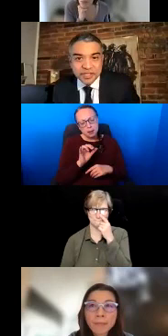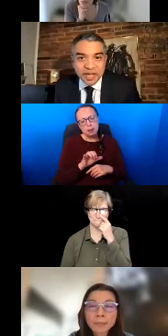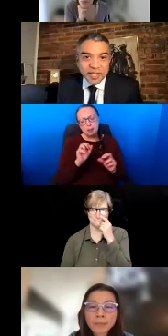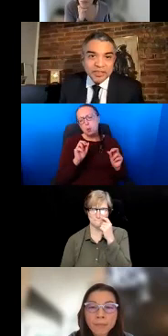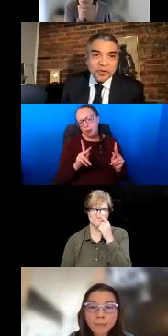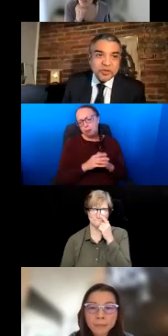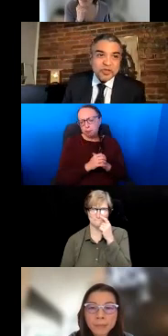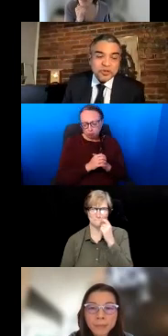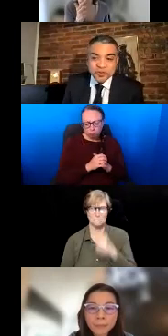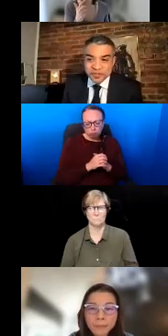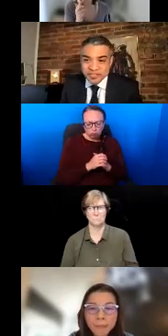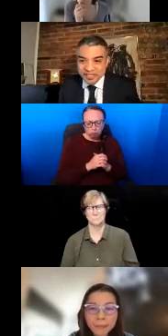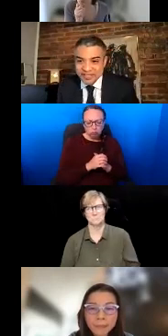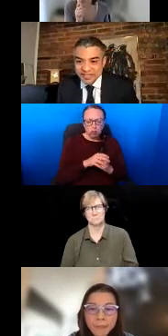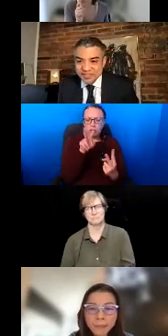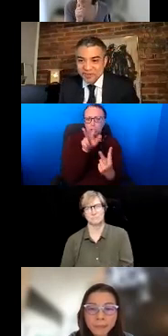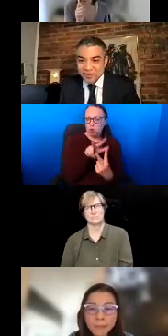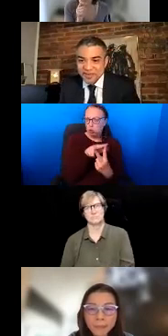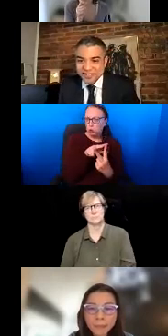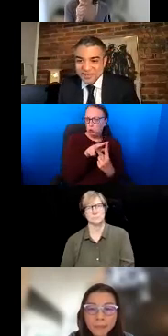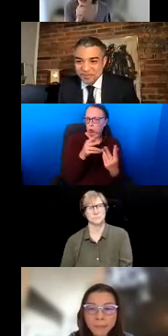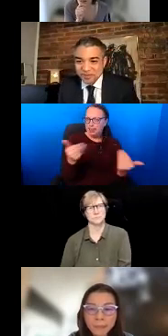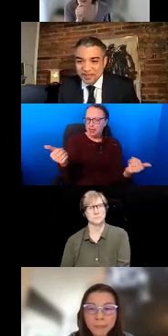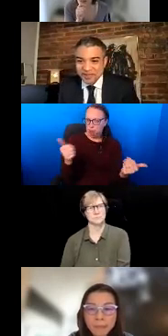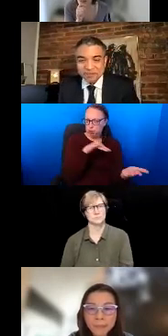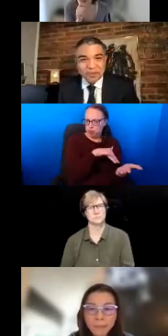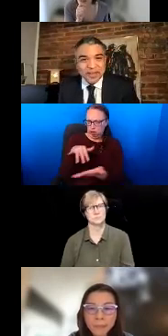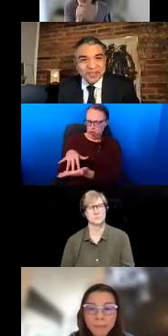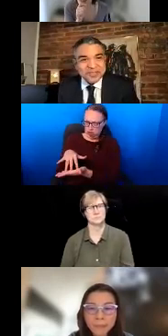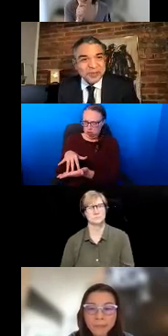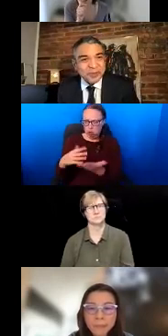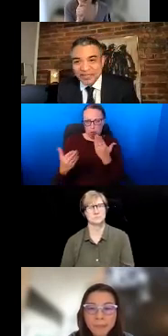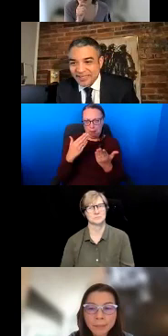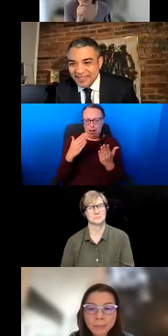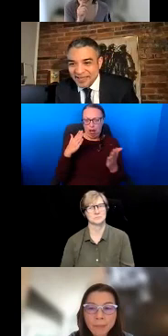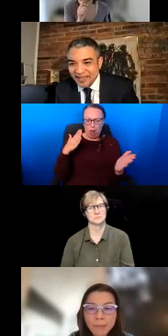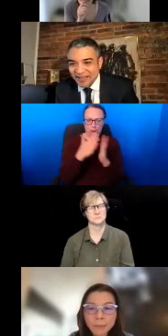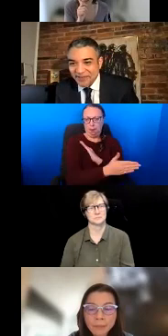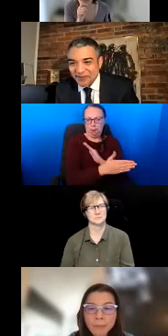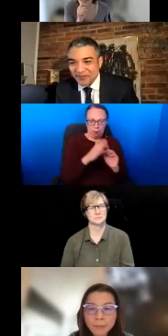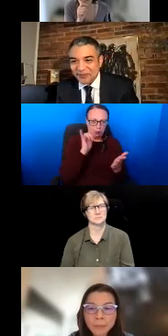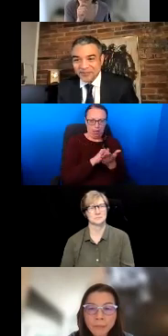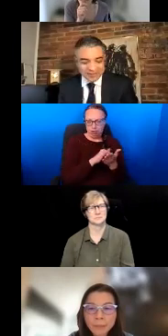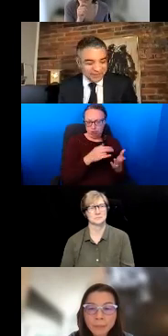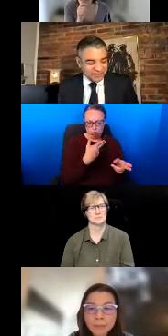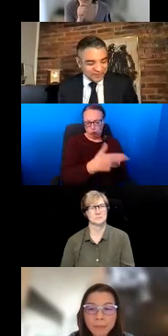Actually, those are two different studies. So maybe I did blow by this too quickly. If